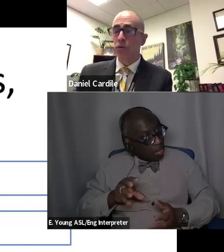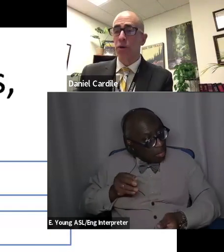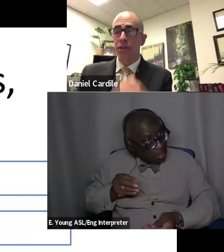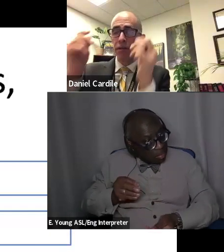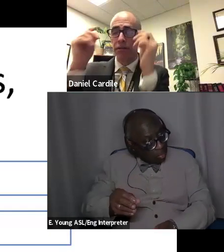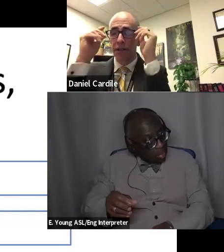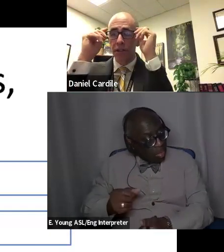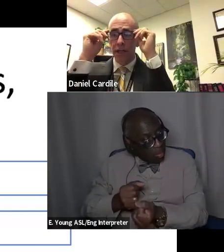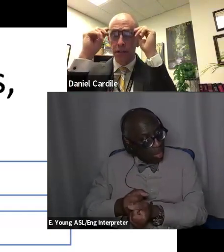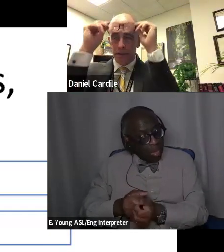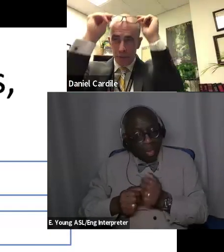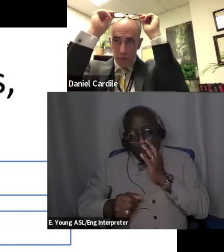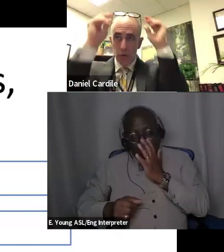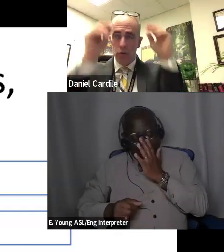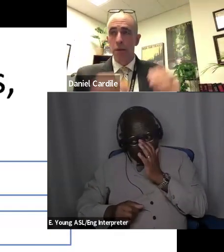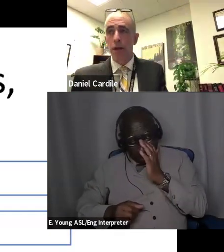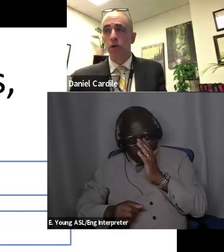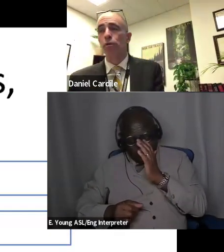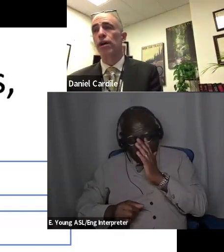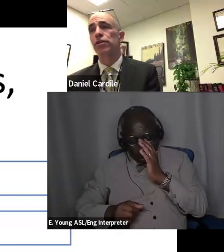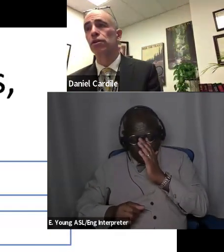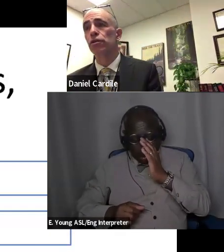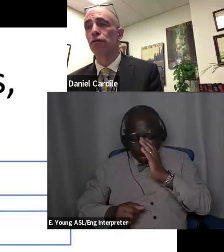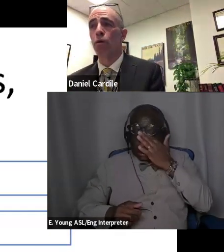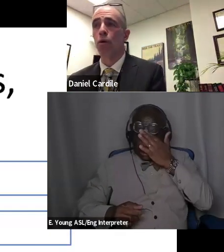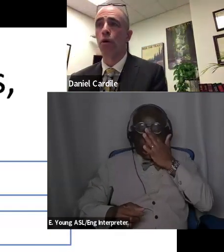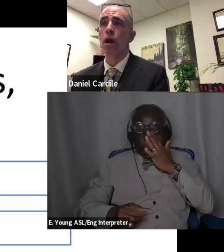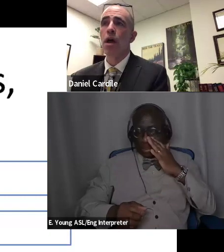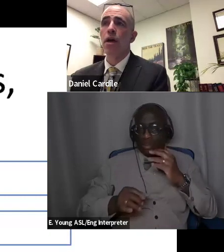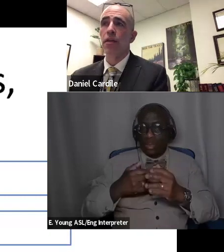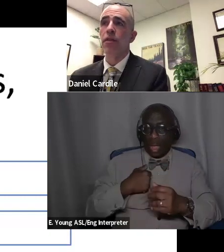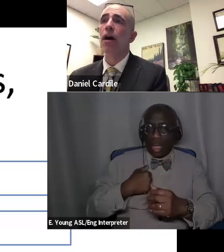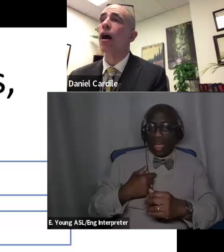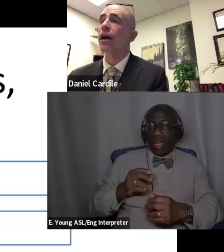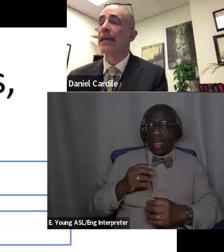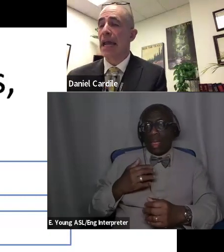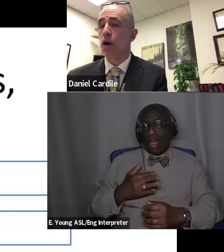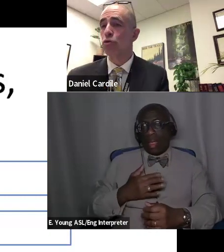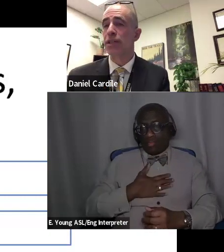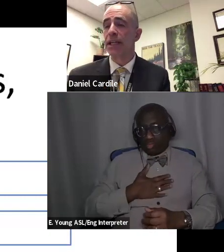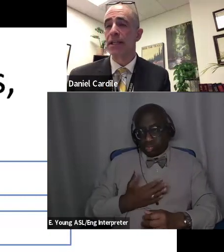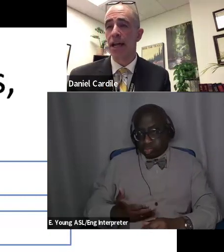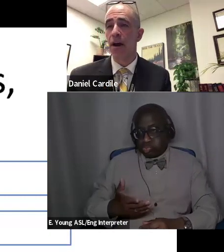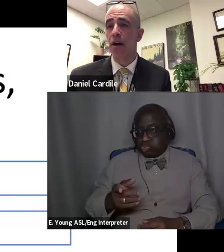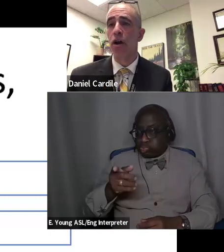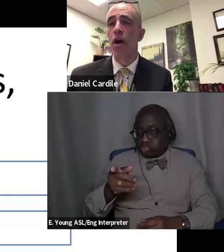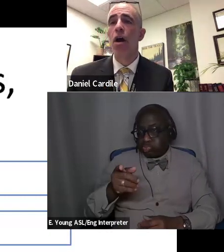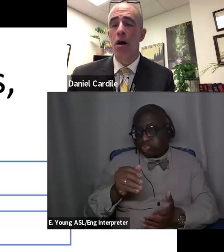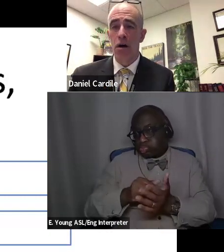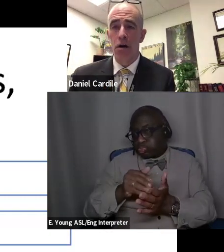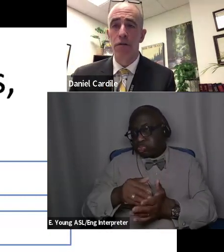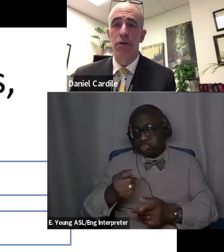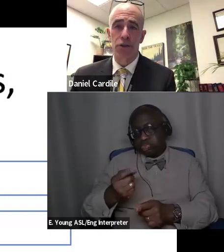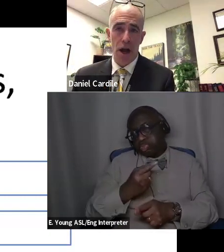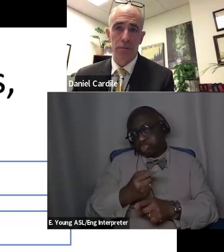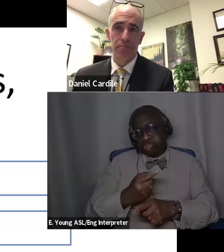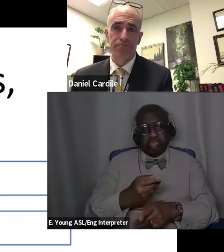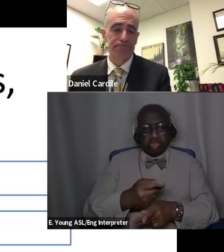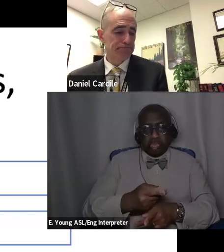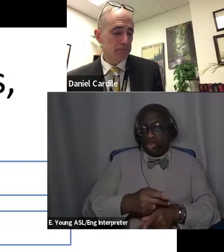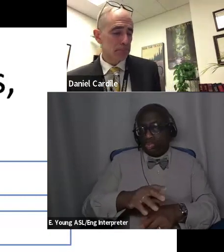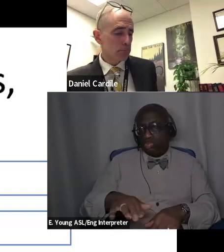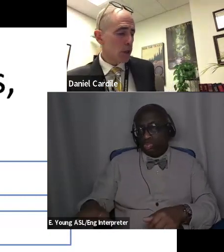And then, of course, give consent to medical professionals for routine care of your